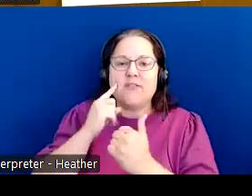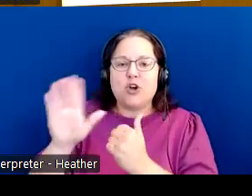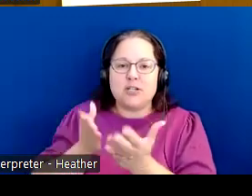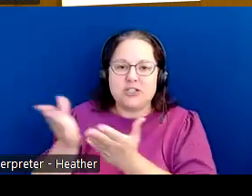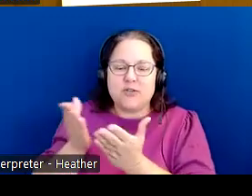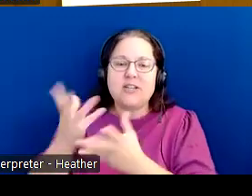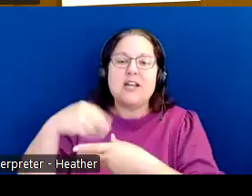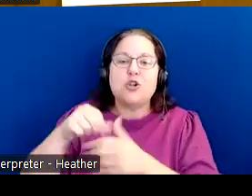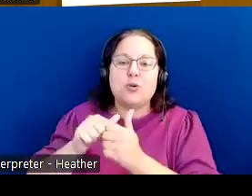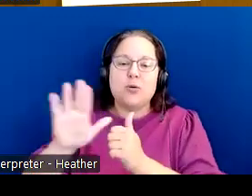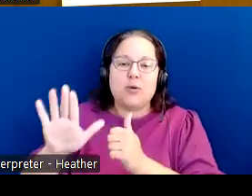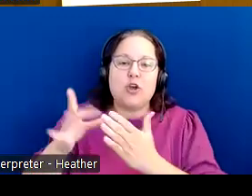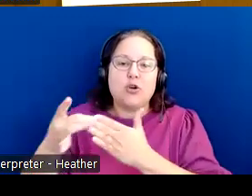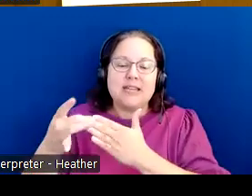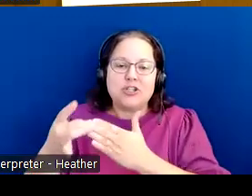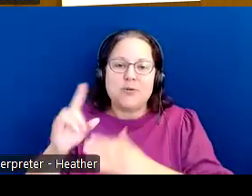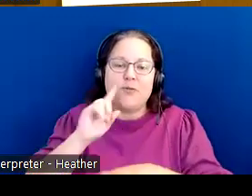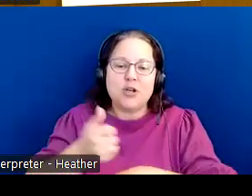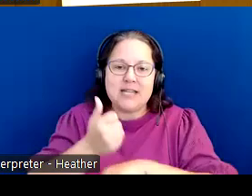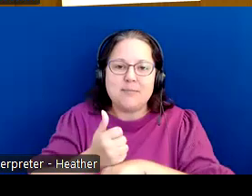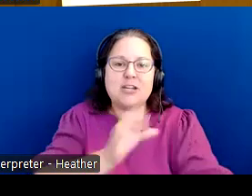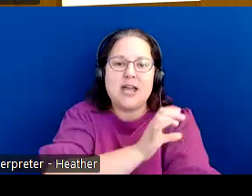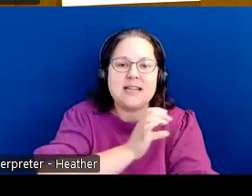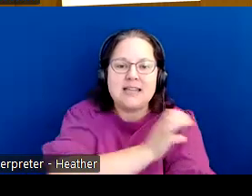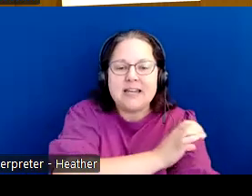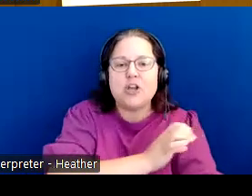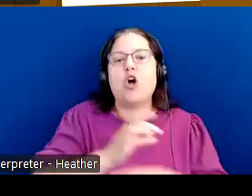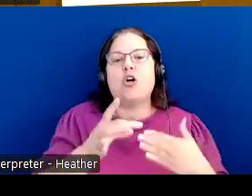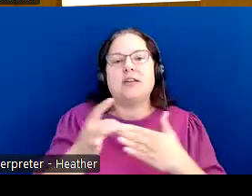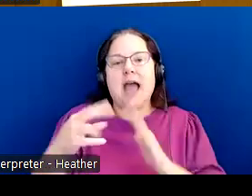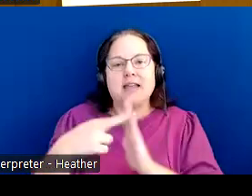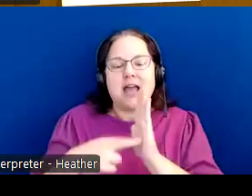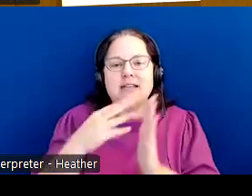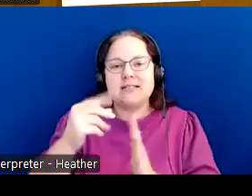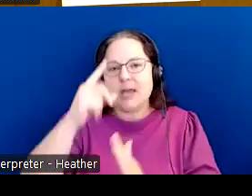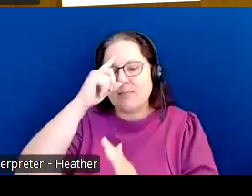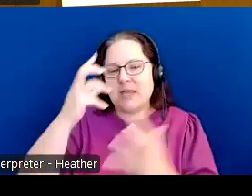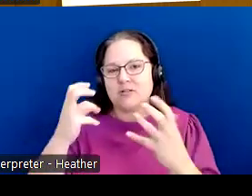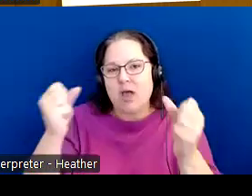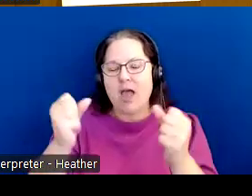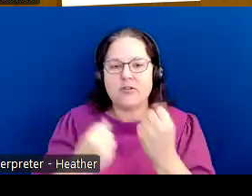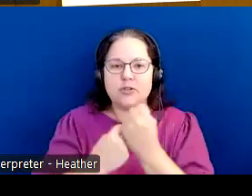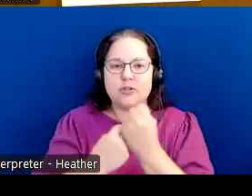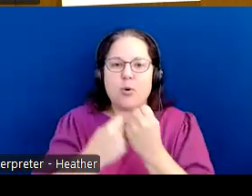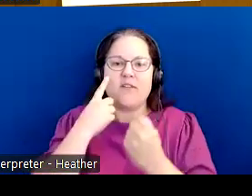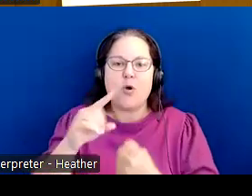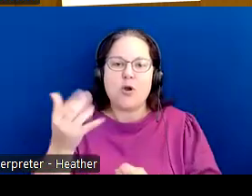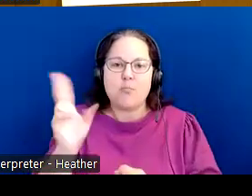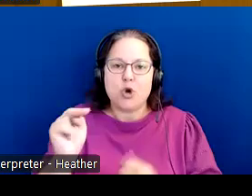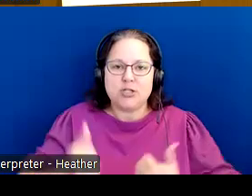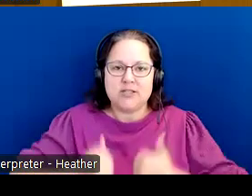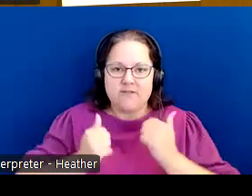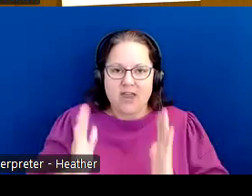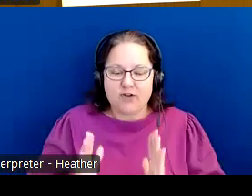her leadership in establishing clinical practice guidelines and advancing mental health support for burn survivors. I will say